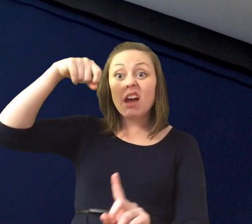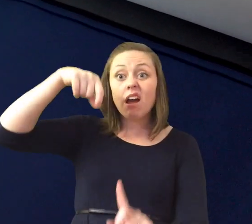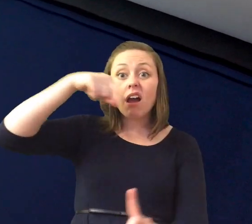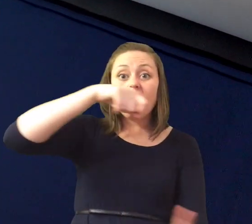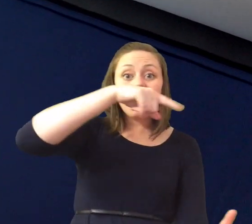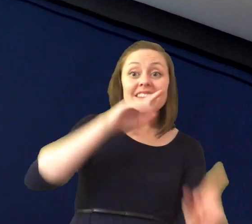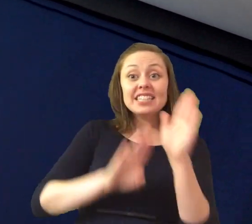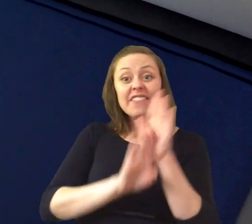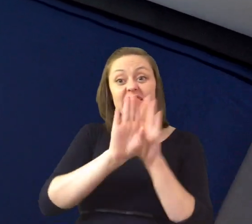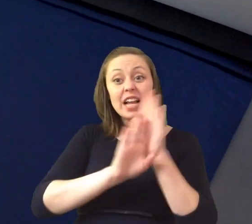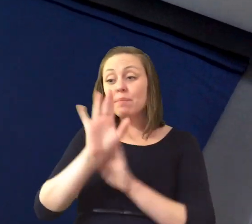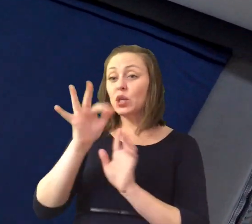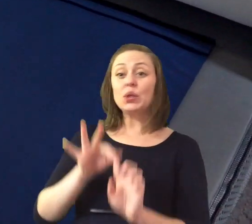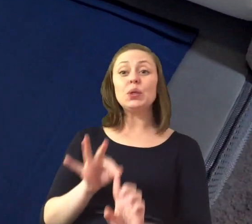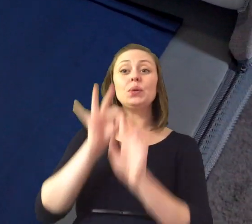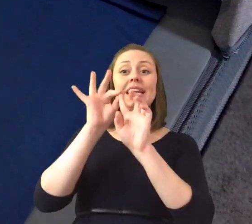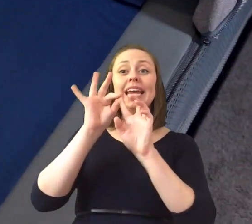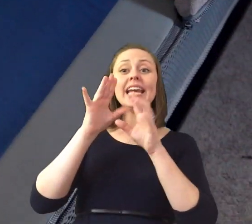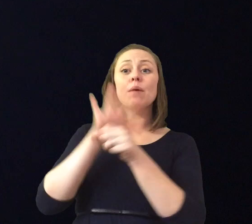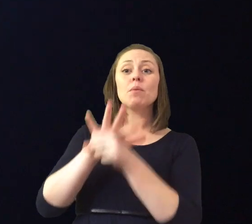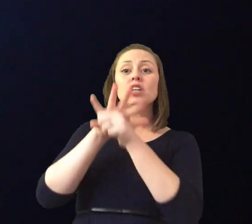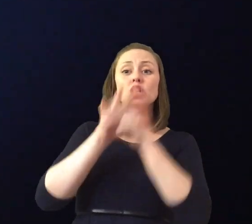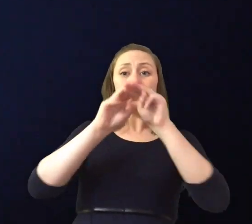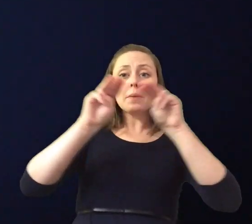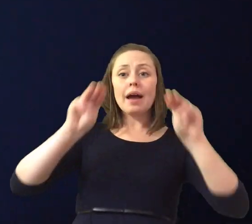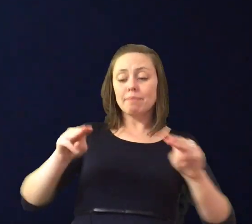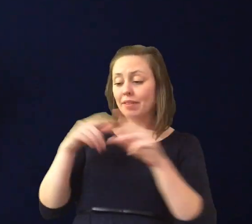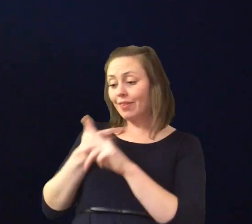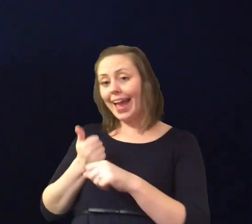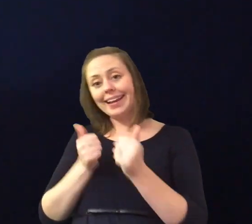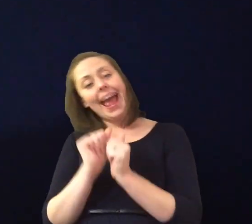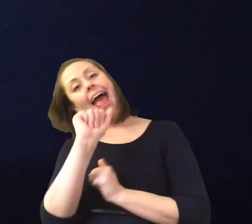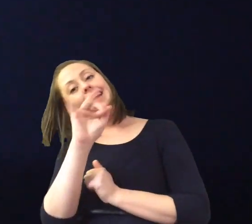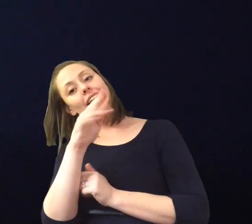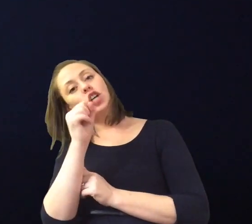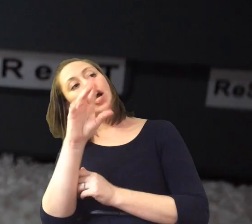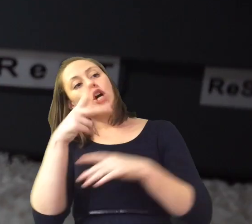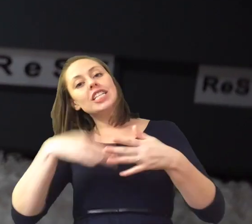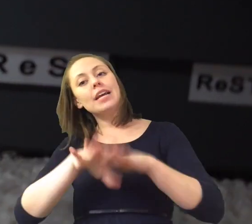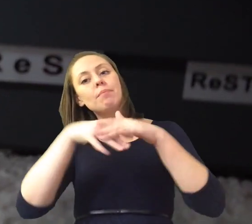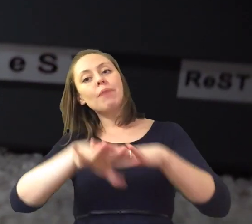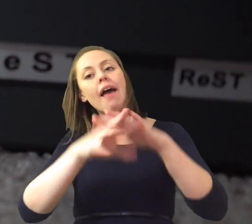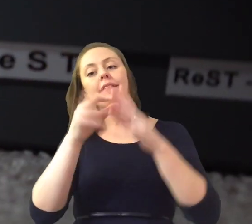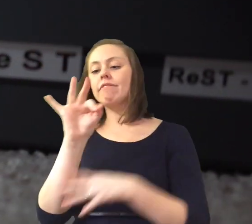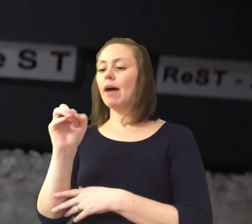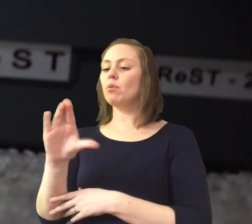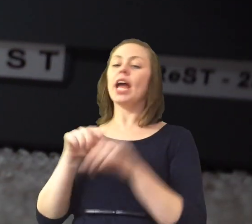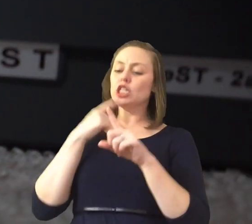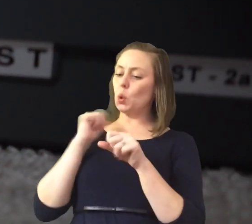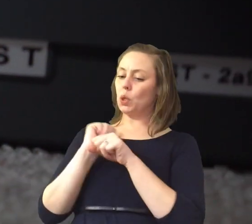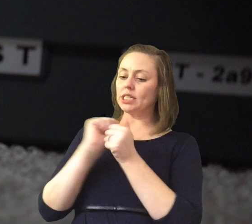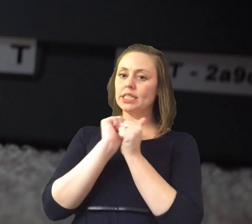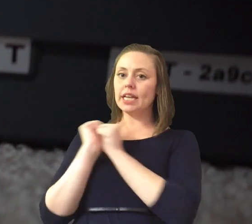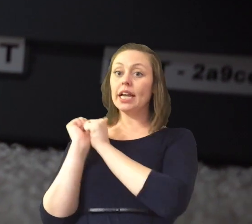deliver unique pressure mapping data inside an antimicrobial knit blend fabric. And this works together